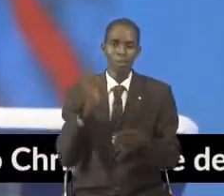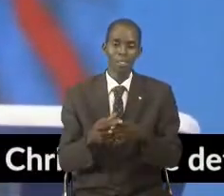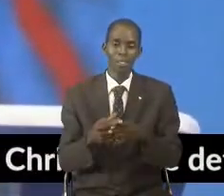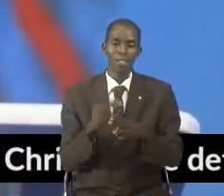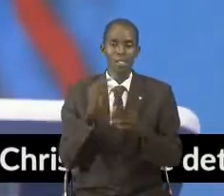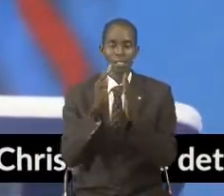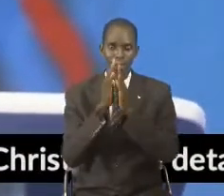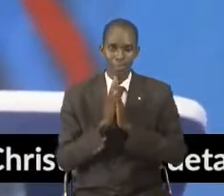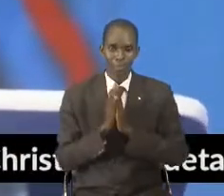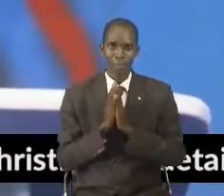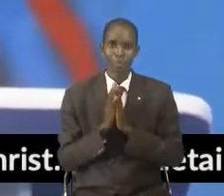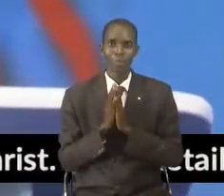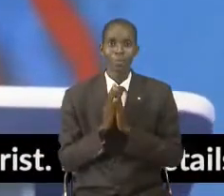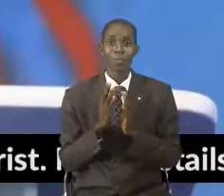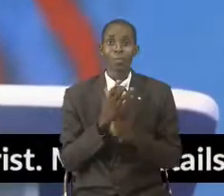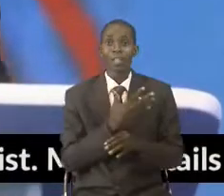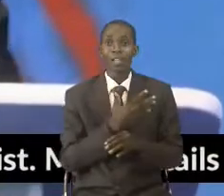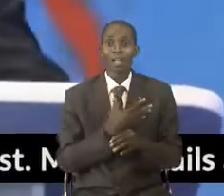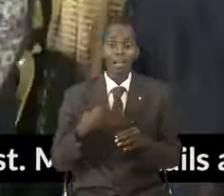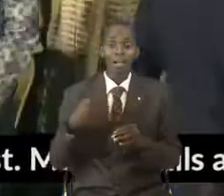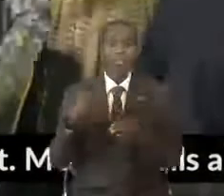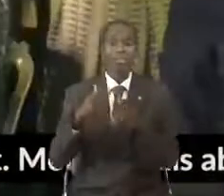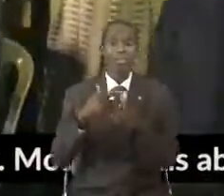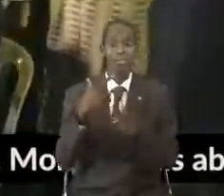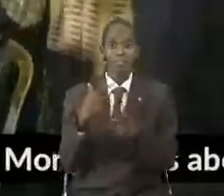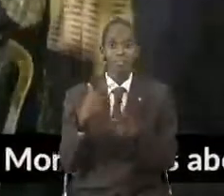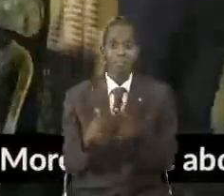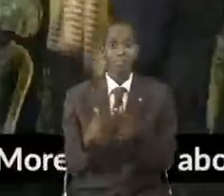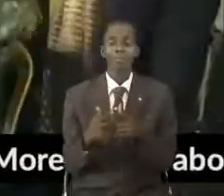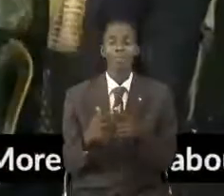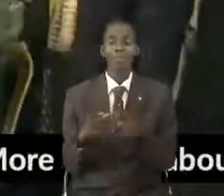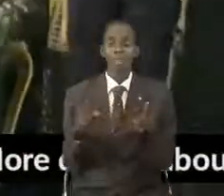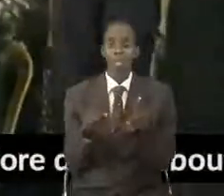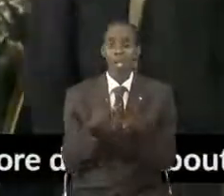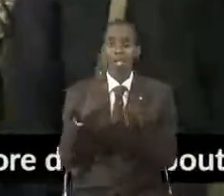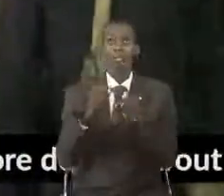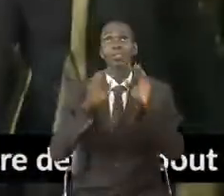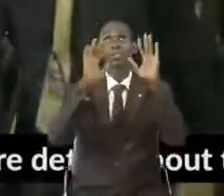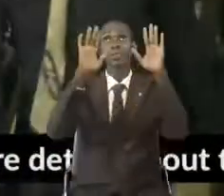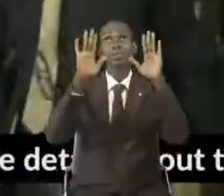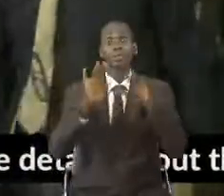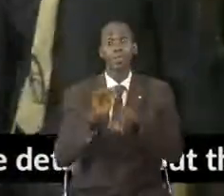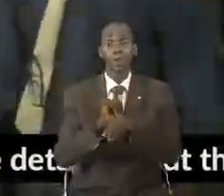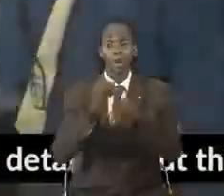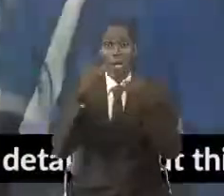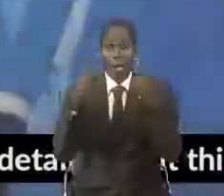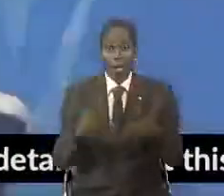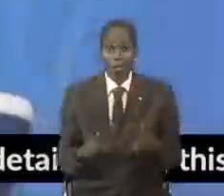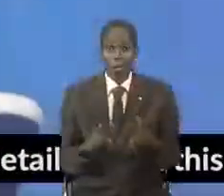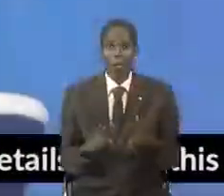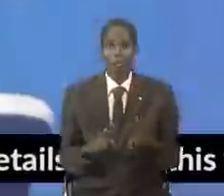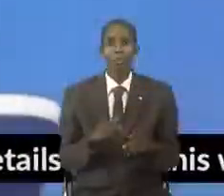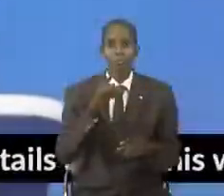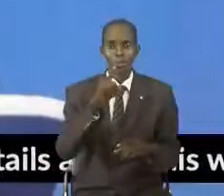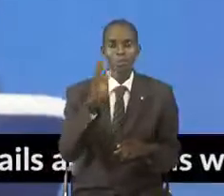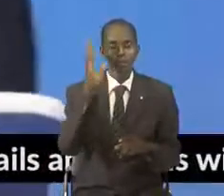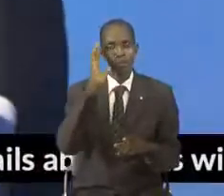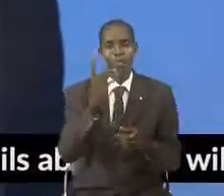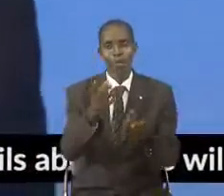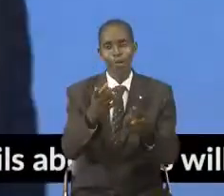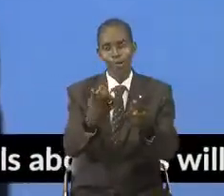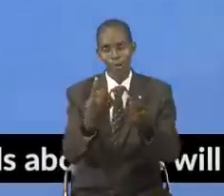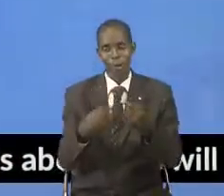will receive their own in Jesus' name. And then, as the